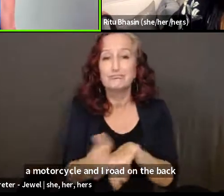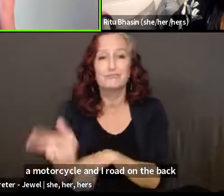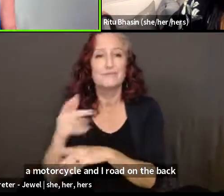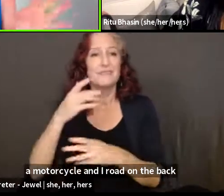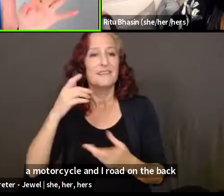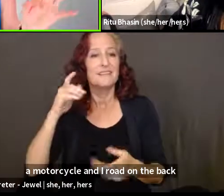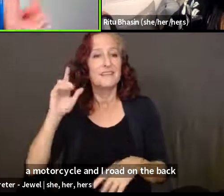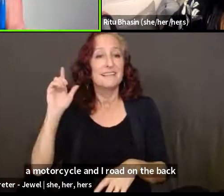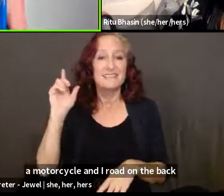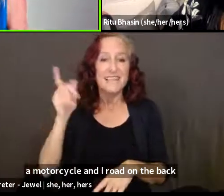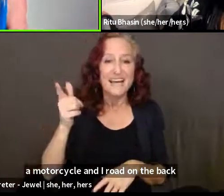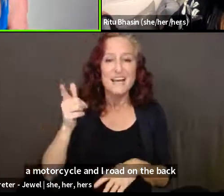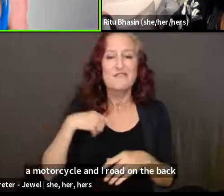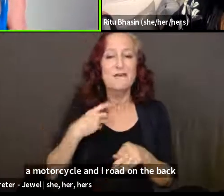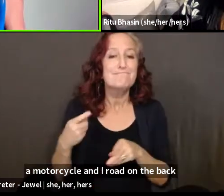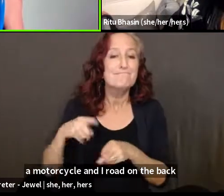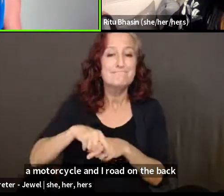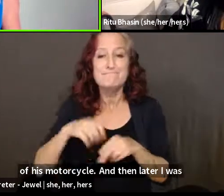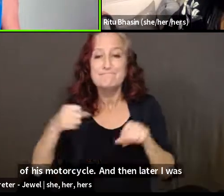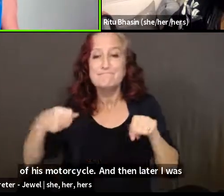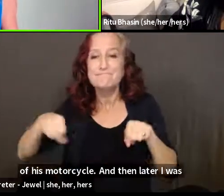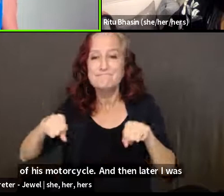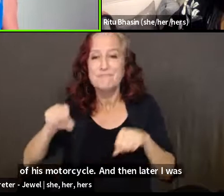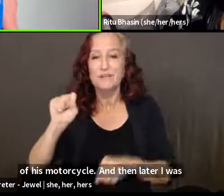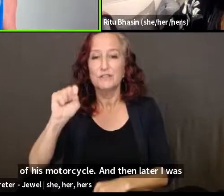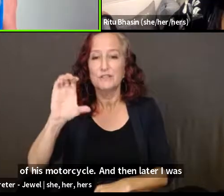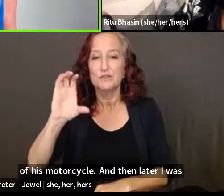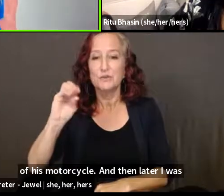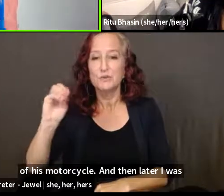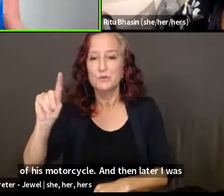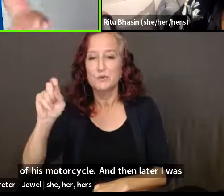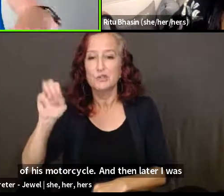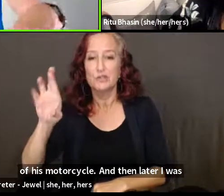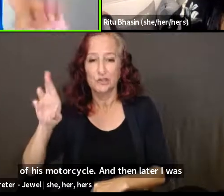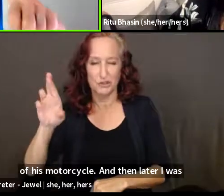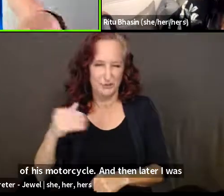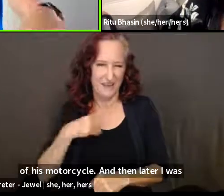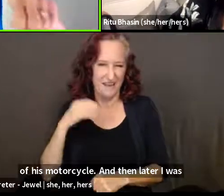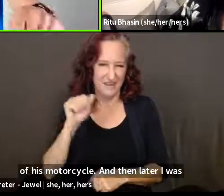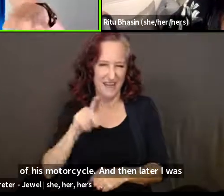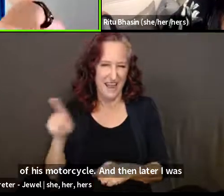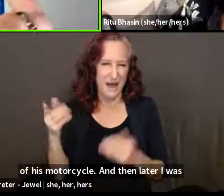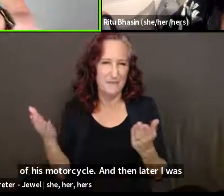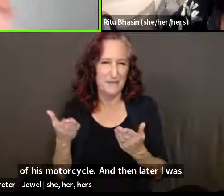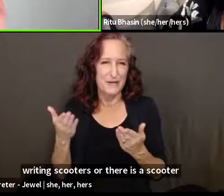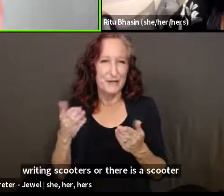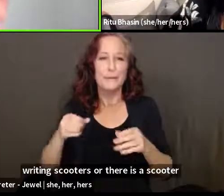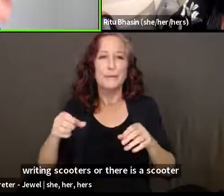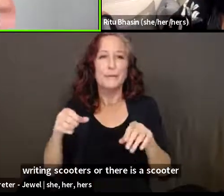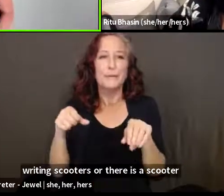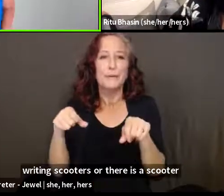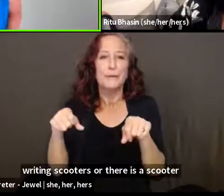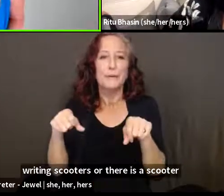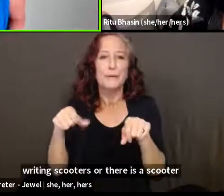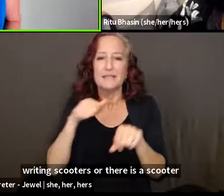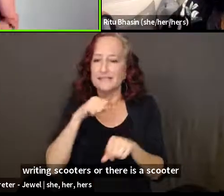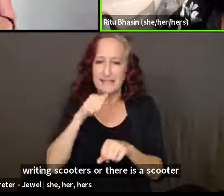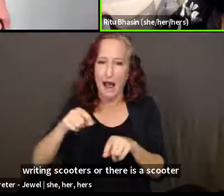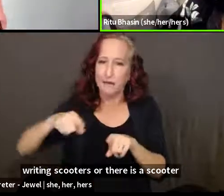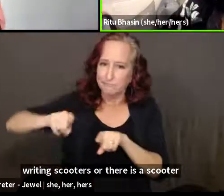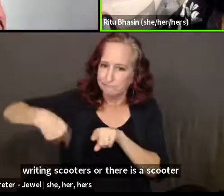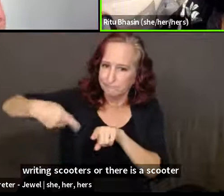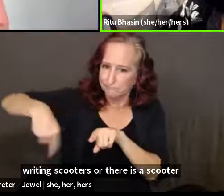was, riding scooters. There's a scooter app here, like scooters like this, not like the little,